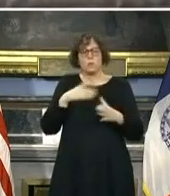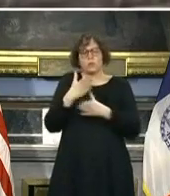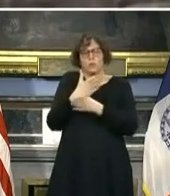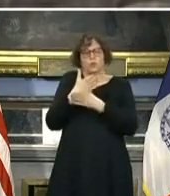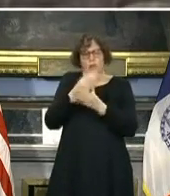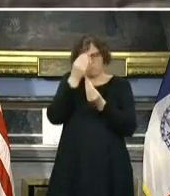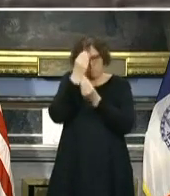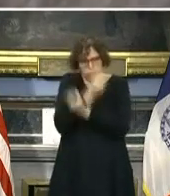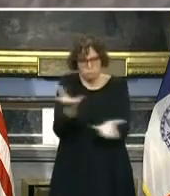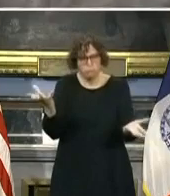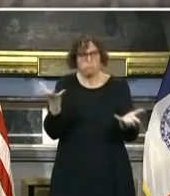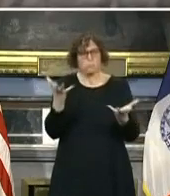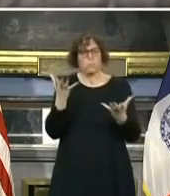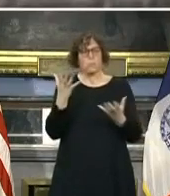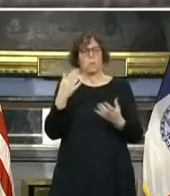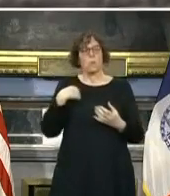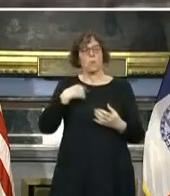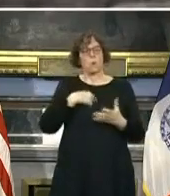do it in a secure way.